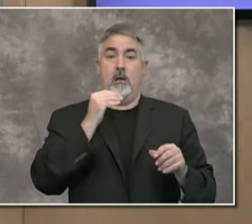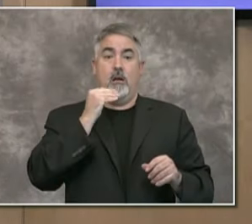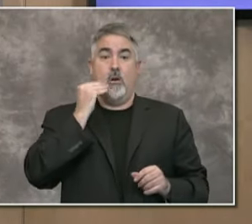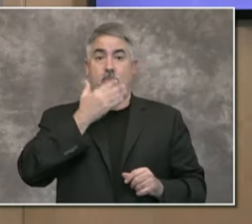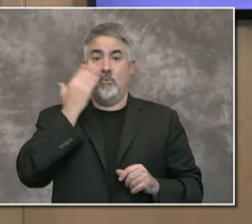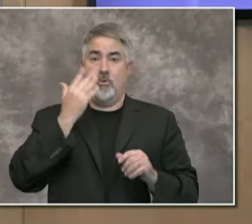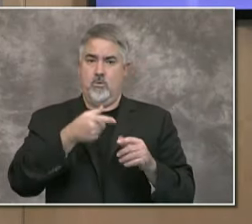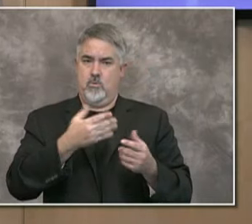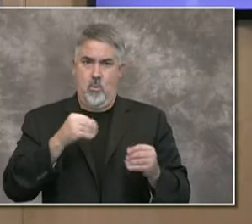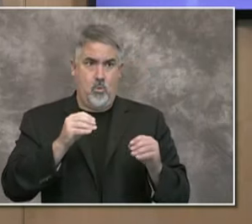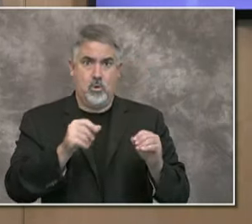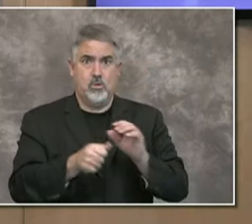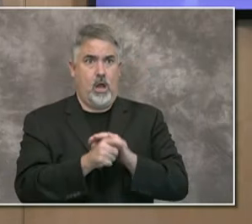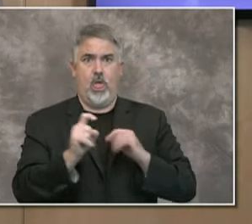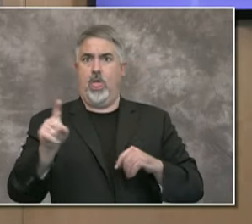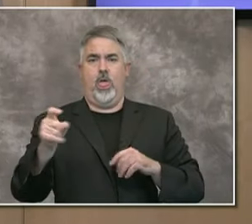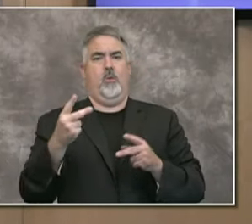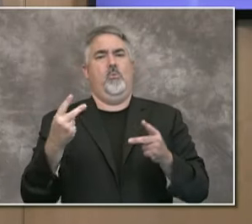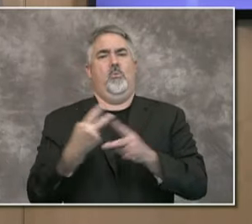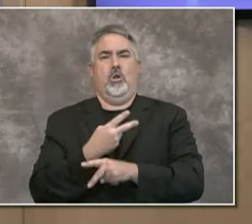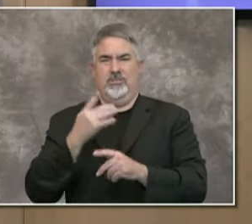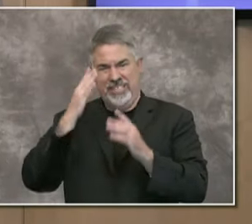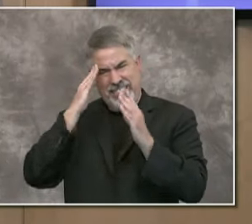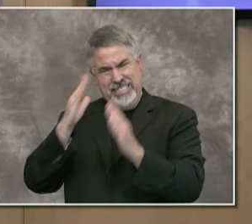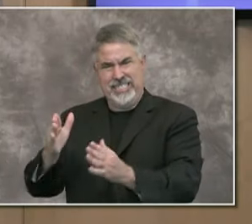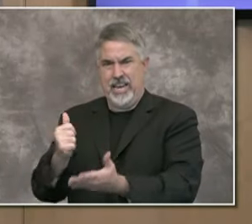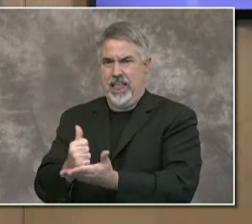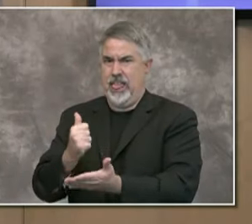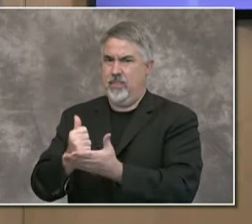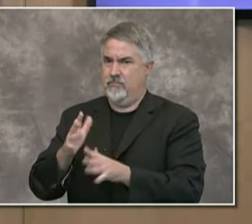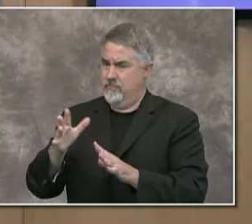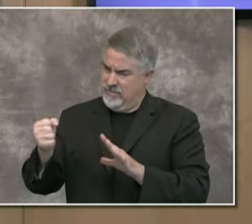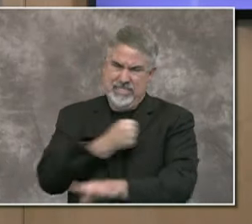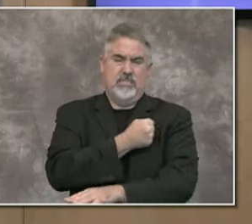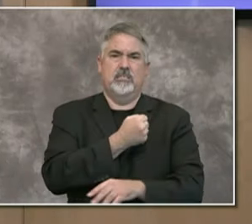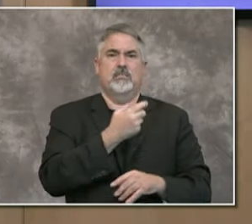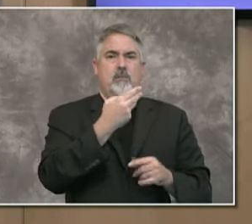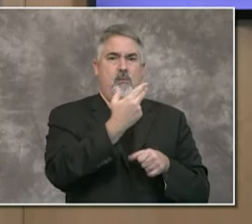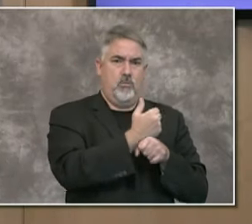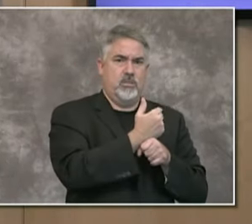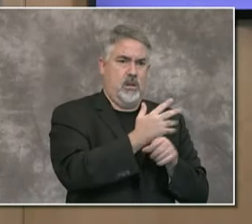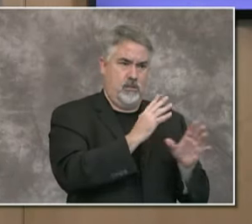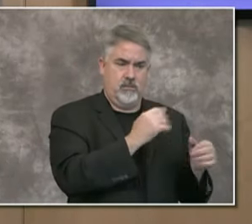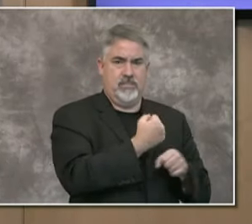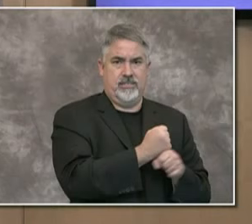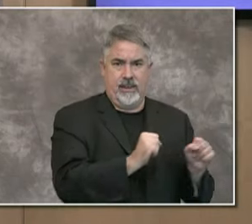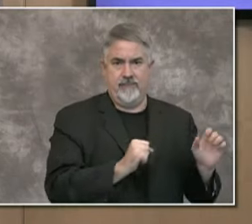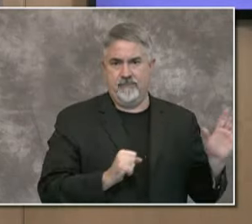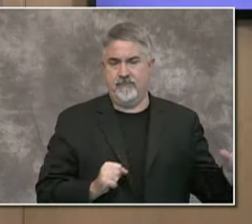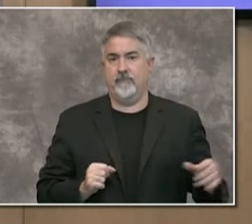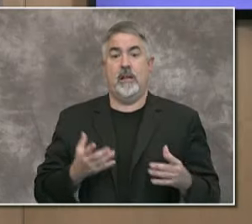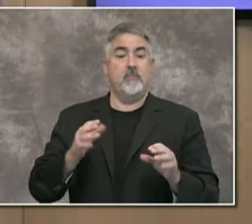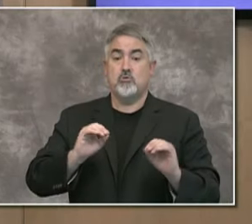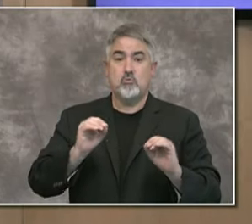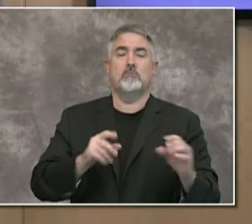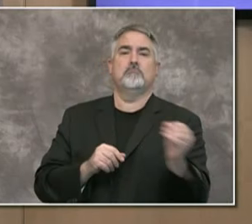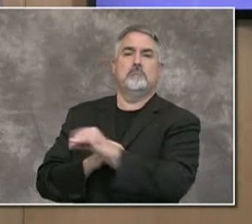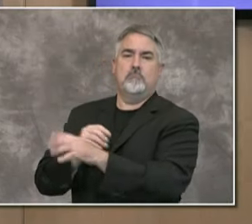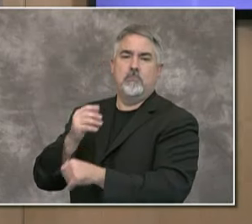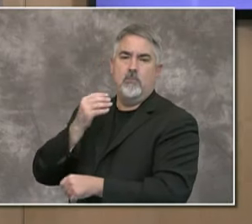that setting, get them into an environment where they can get additional screenings, where they can get a test, and where they can continue to get